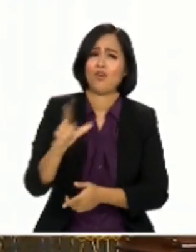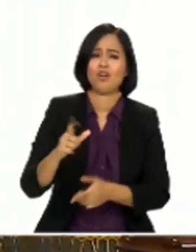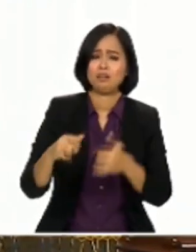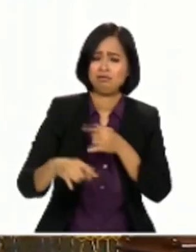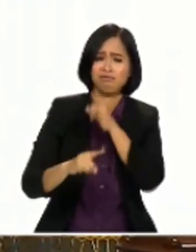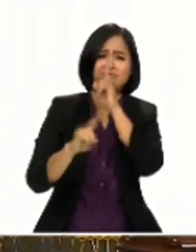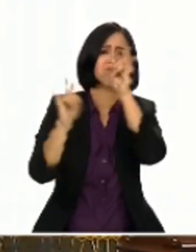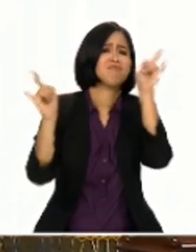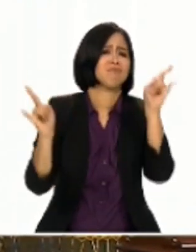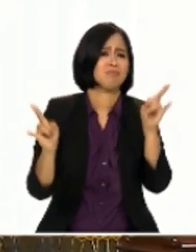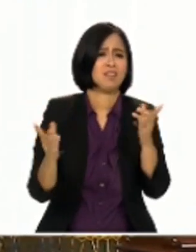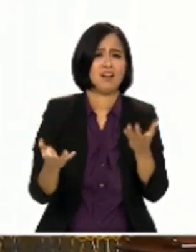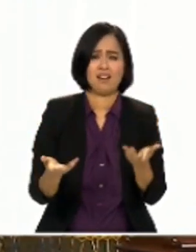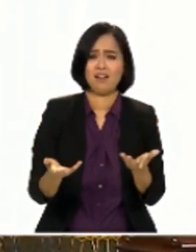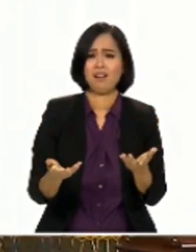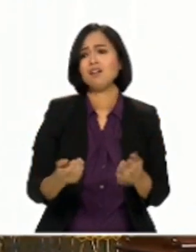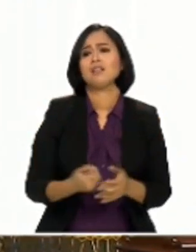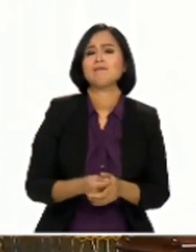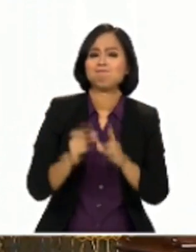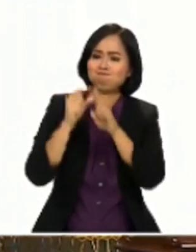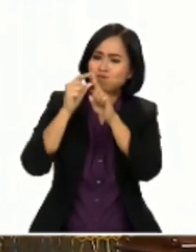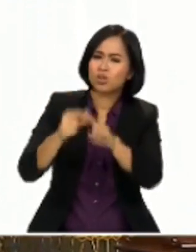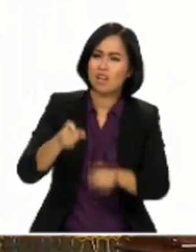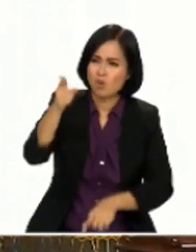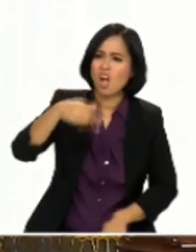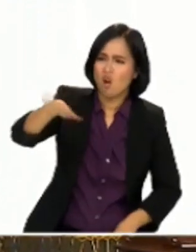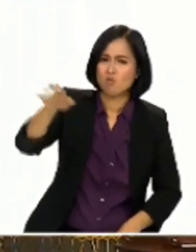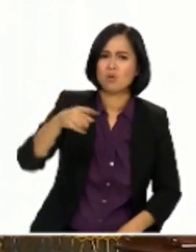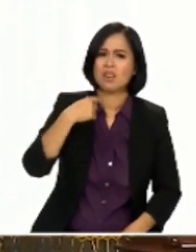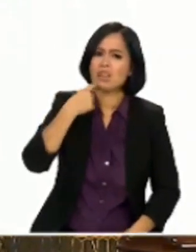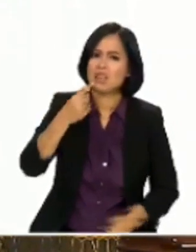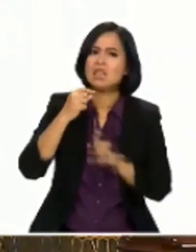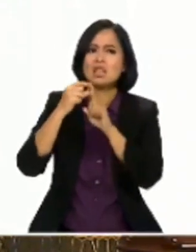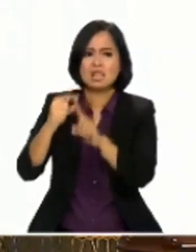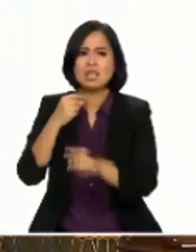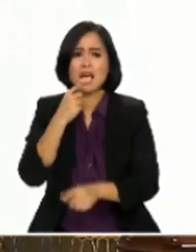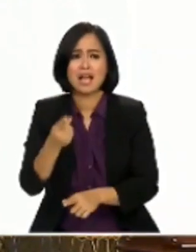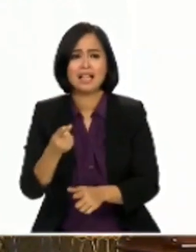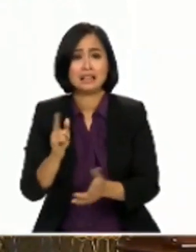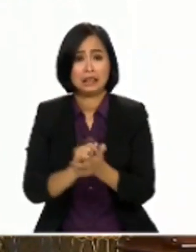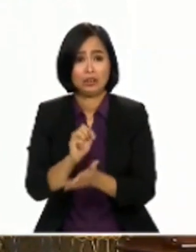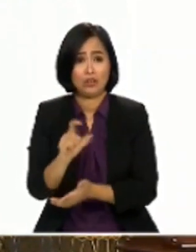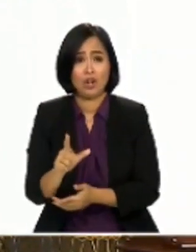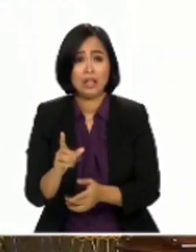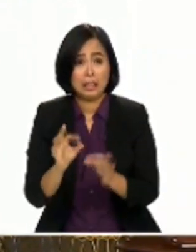lang, ngura na, putang, umalis ka dyan. Kung ganunan lang,